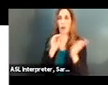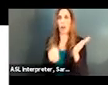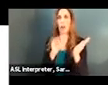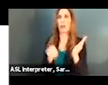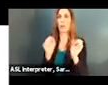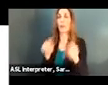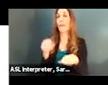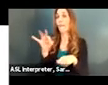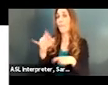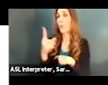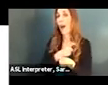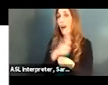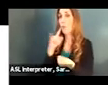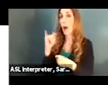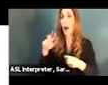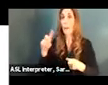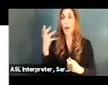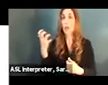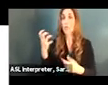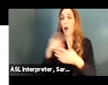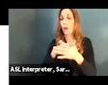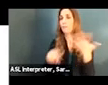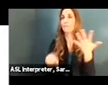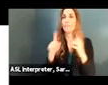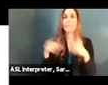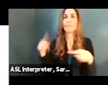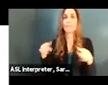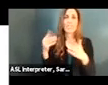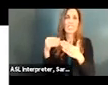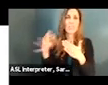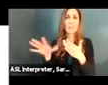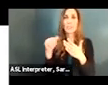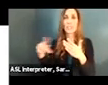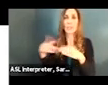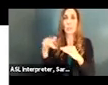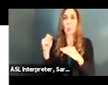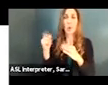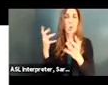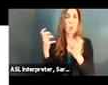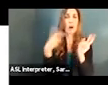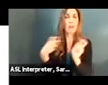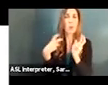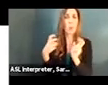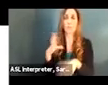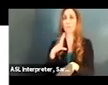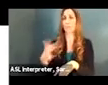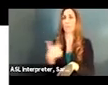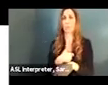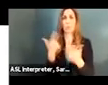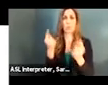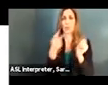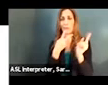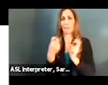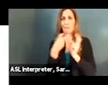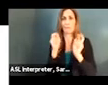ask for an iPad and you want a couple of very expensive apps on it, we will try our darndest to put them